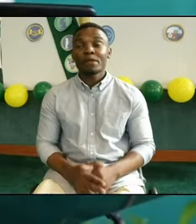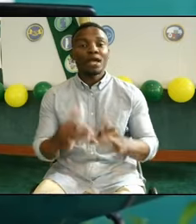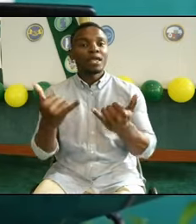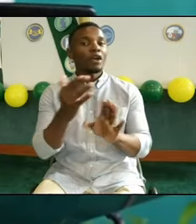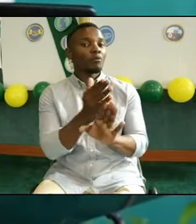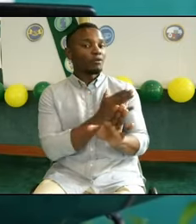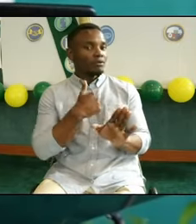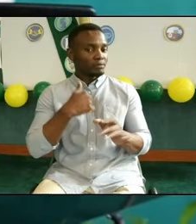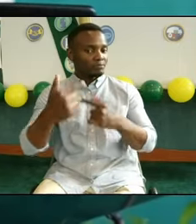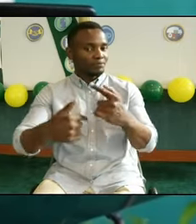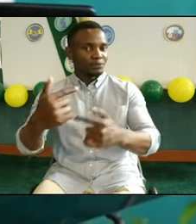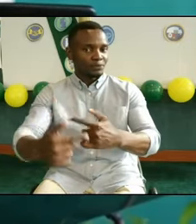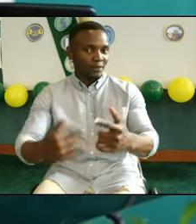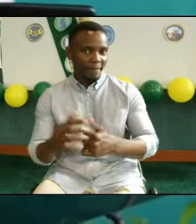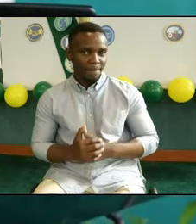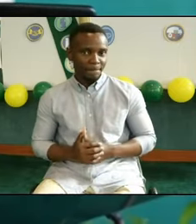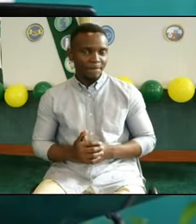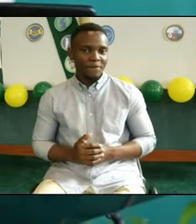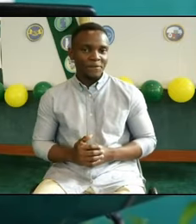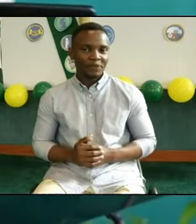Before I proceed,